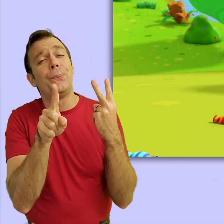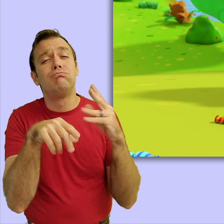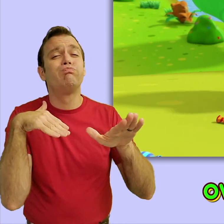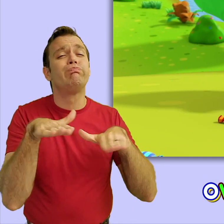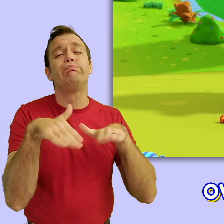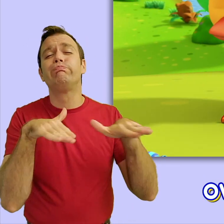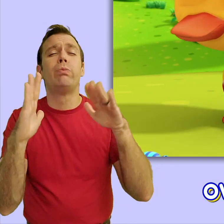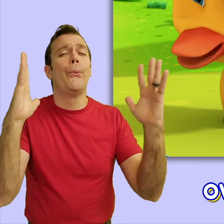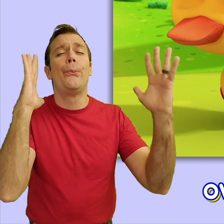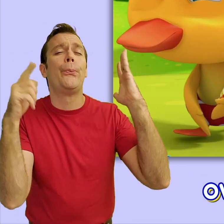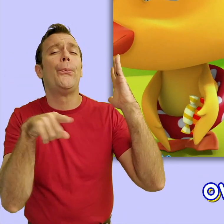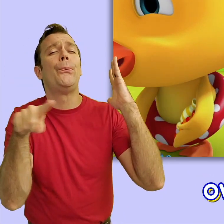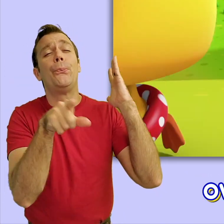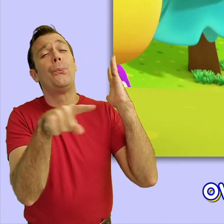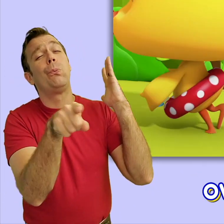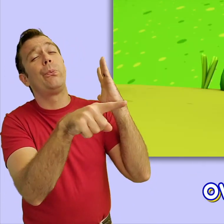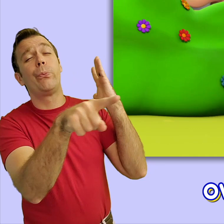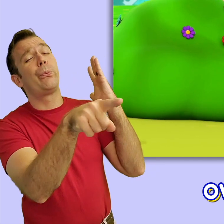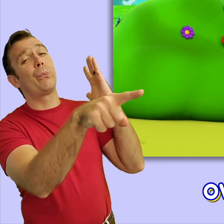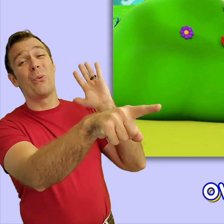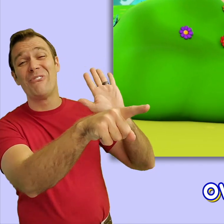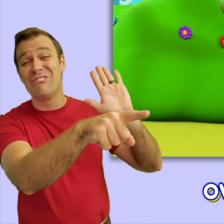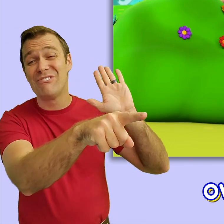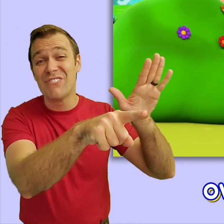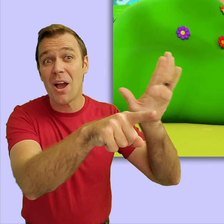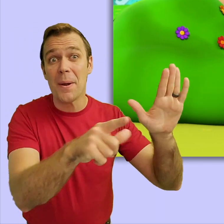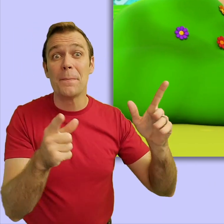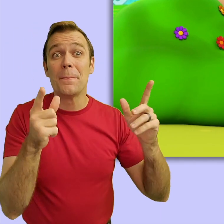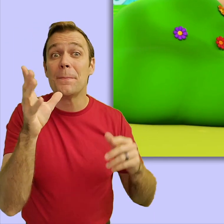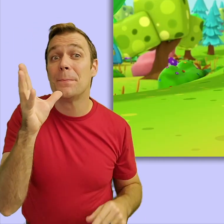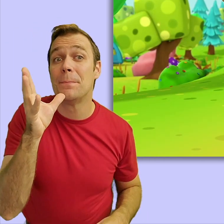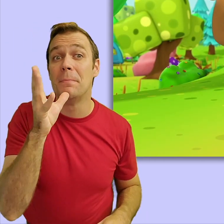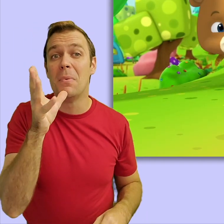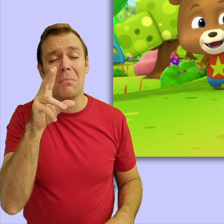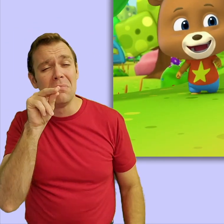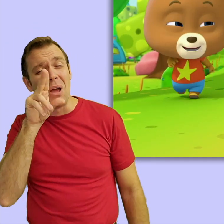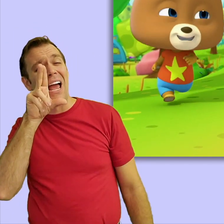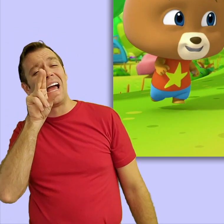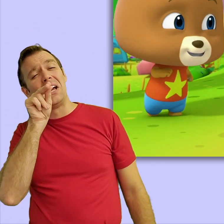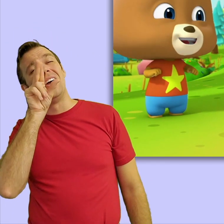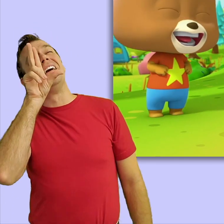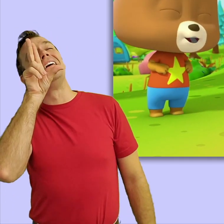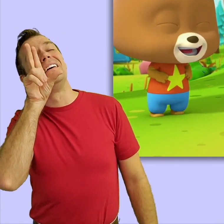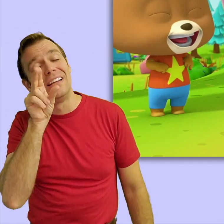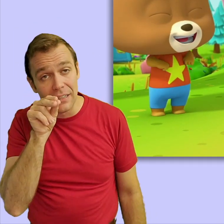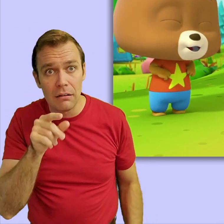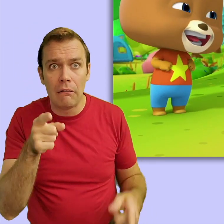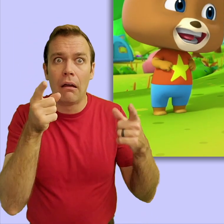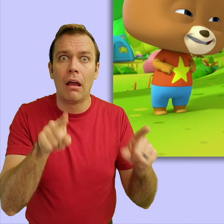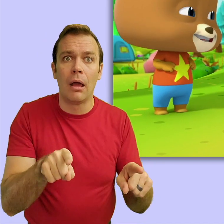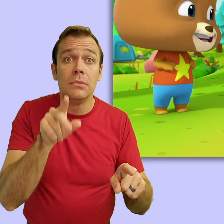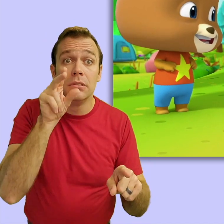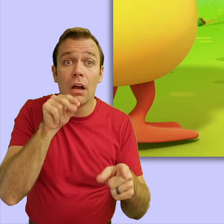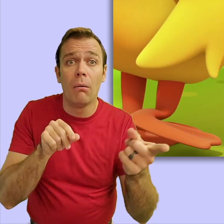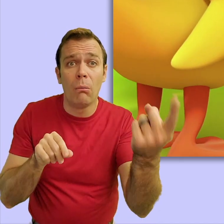day, over the hill and far away. Mother duck said, quack, quack,